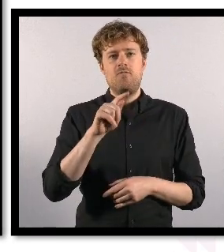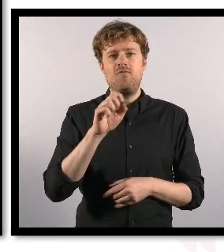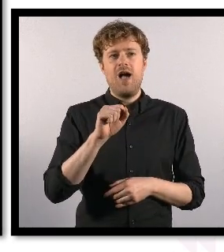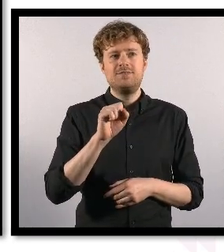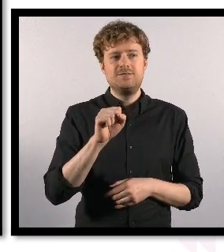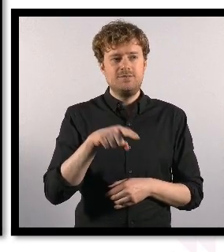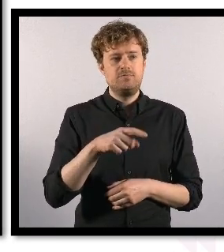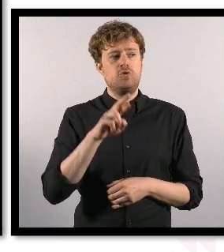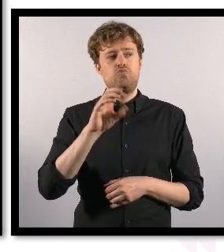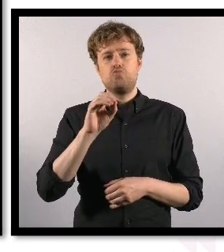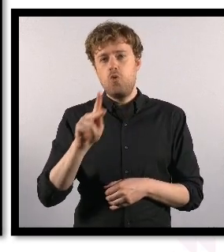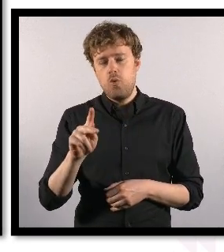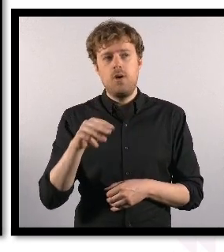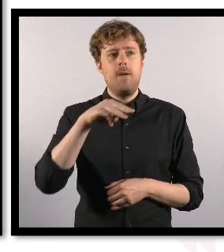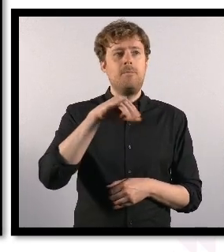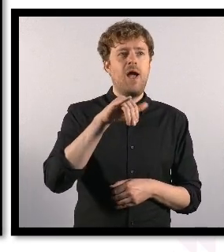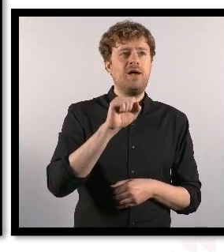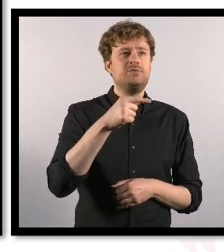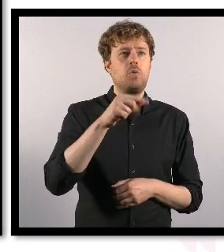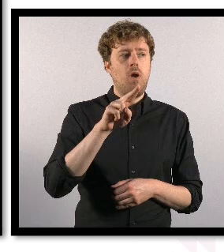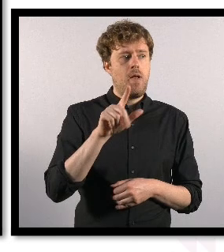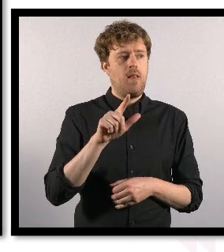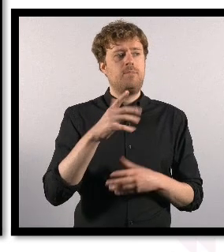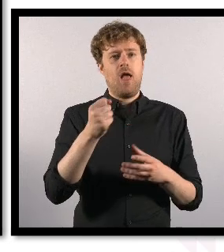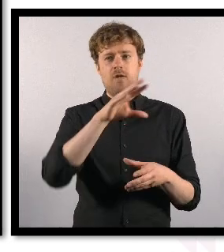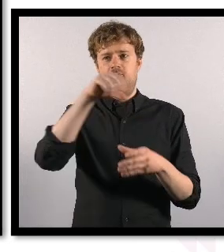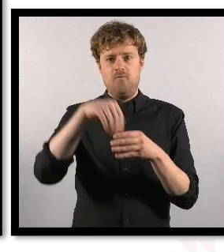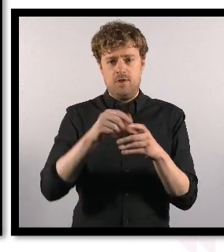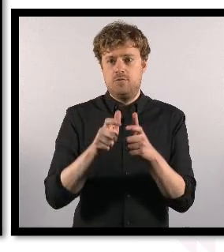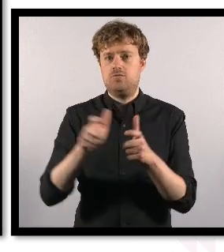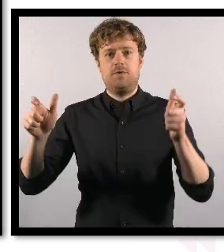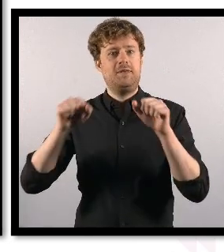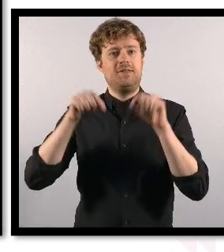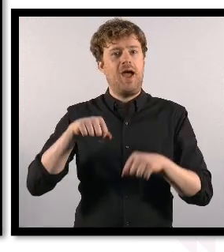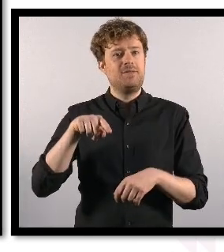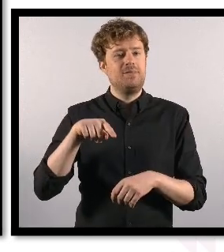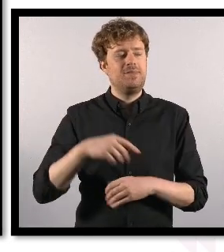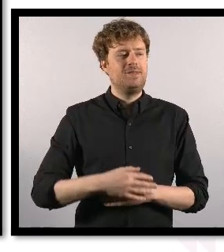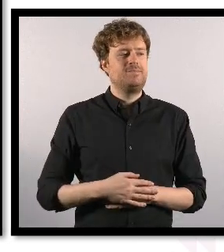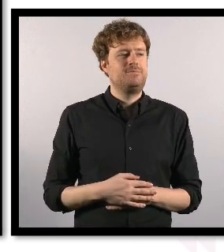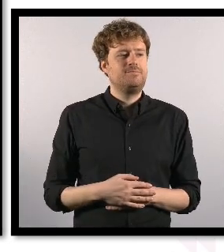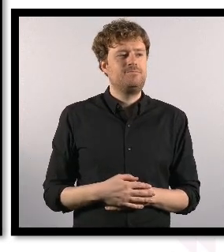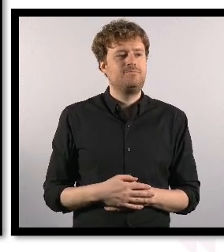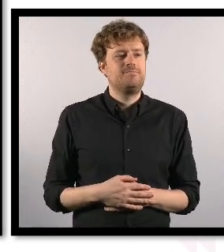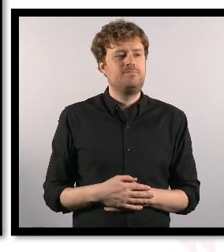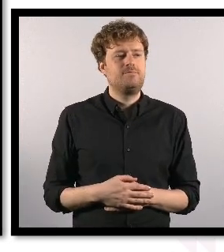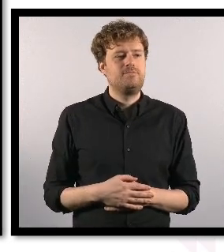Or projects like Rook, which provide us for an orchestration for storage systems such as Ceph.